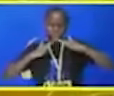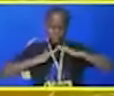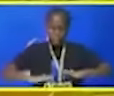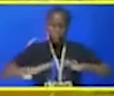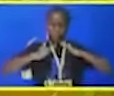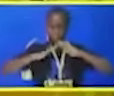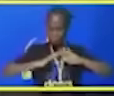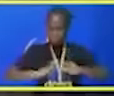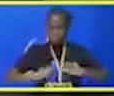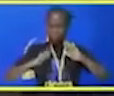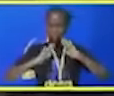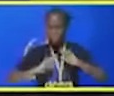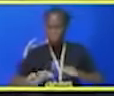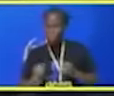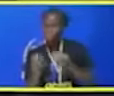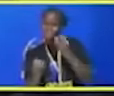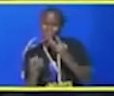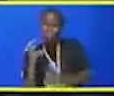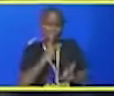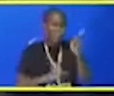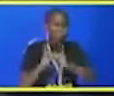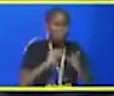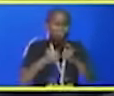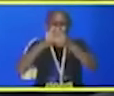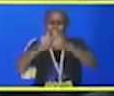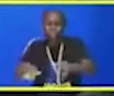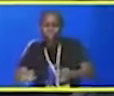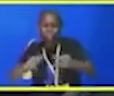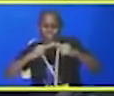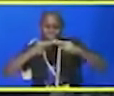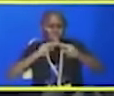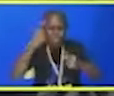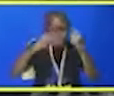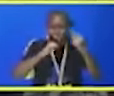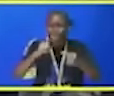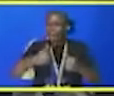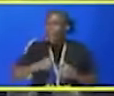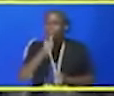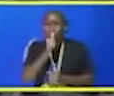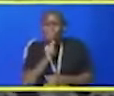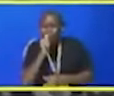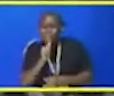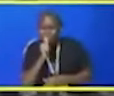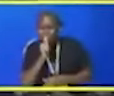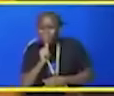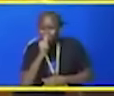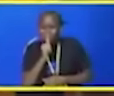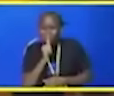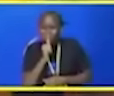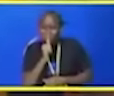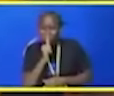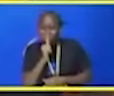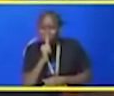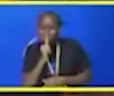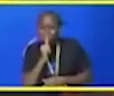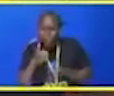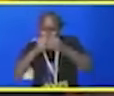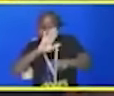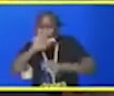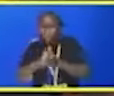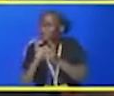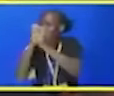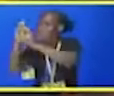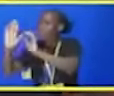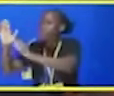patience. Many of you have lost relationships because of impatience, lost great gifts God gave you because of